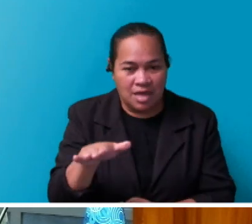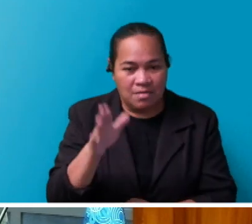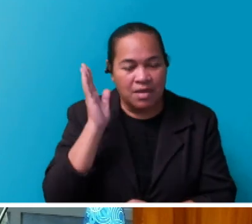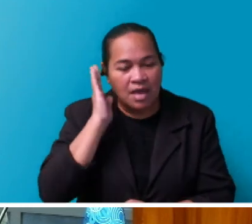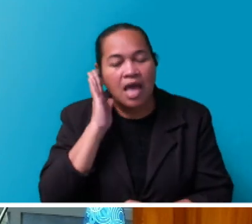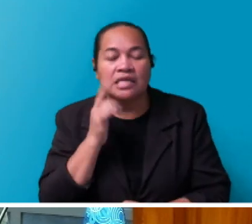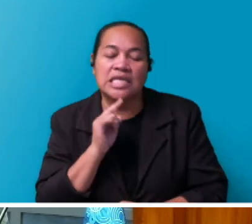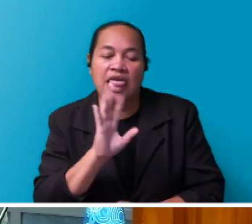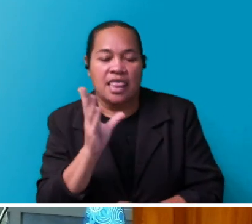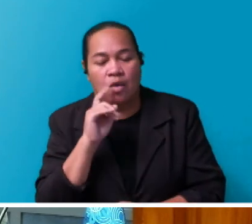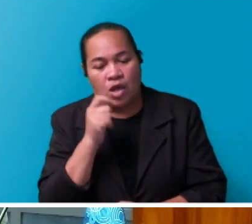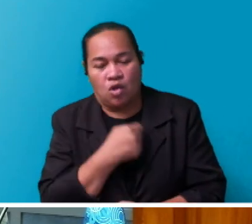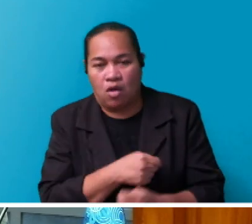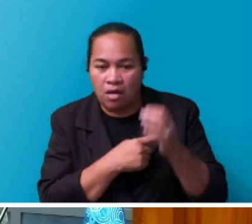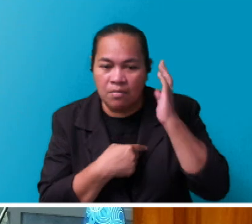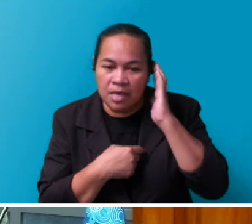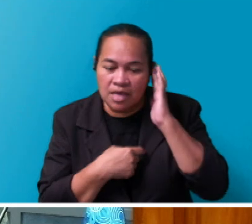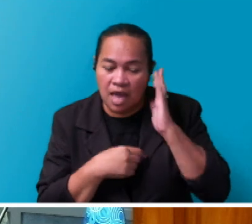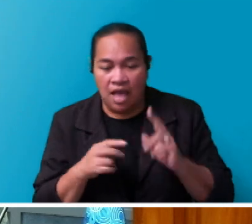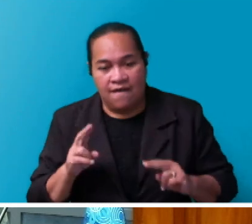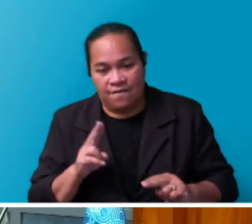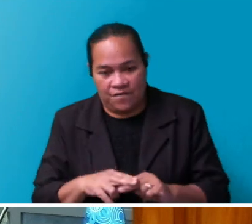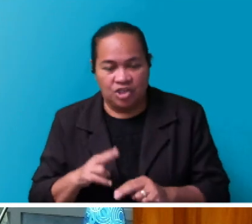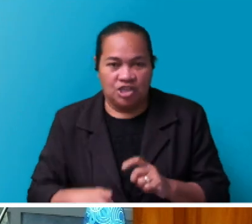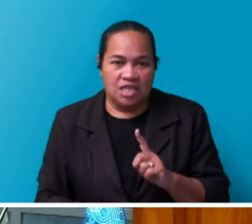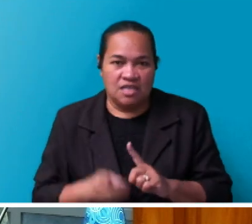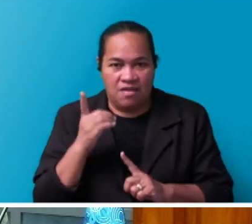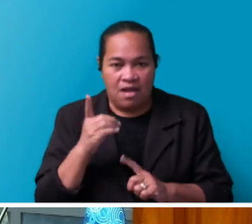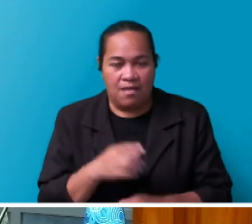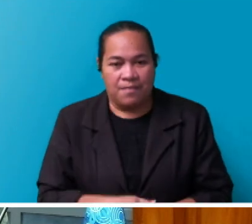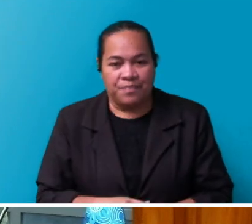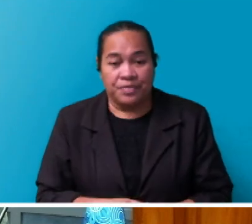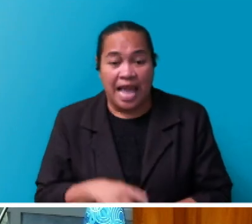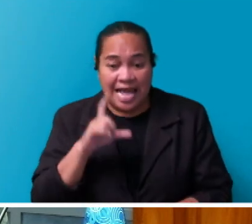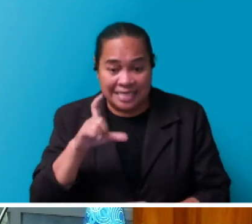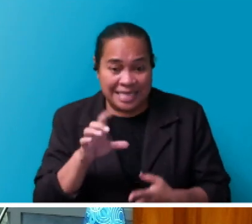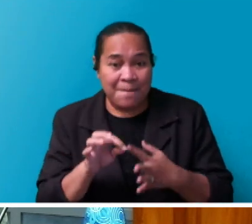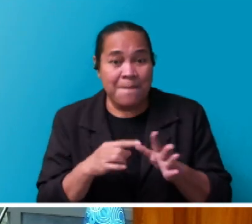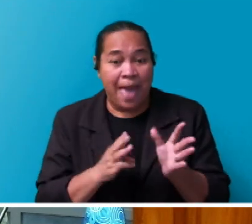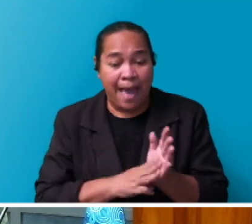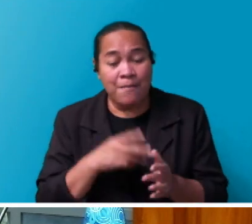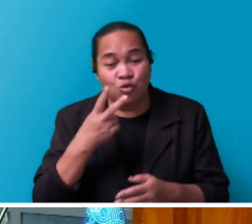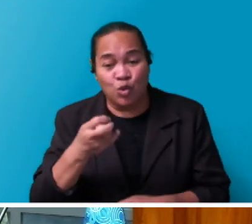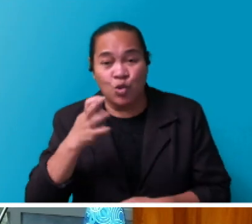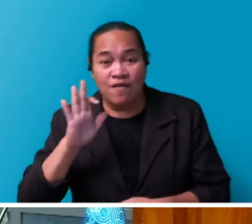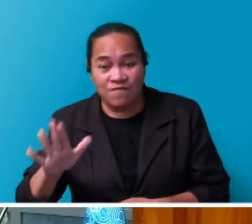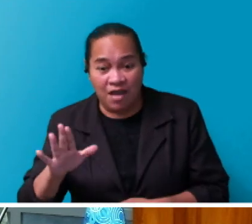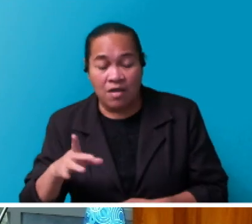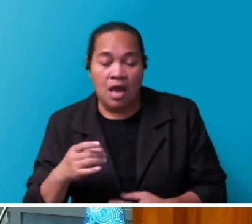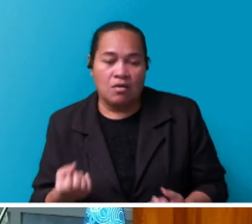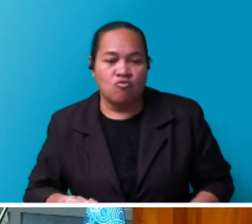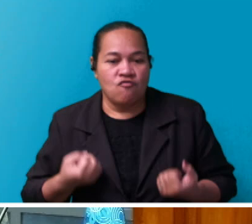commitment supporting Fiji development. The CPAM 2025 provides a crucial